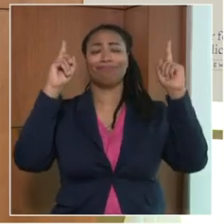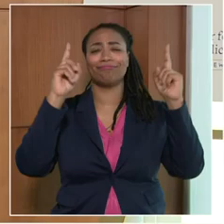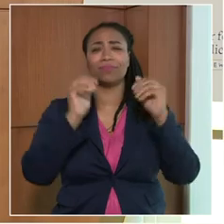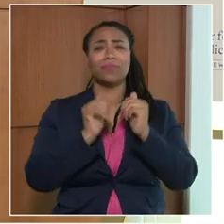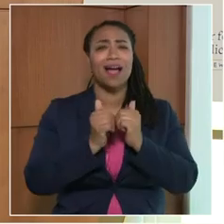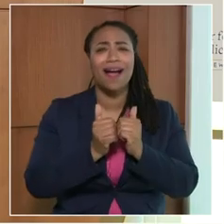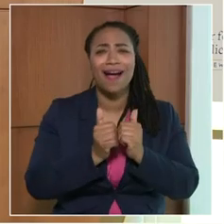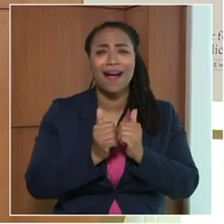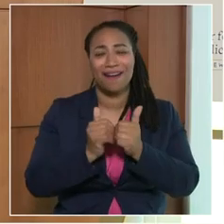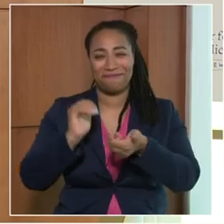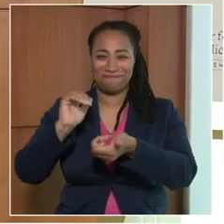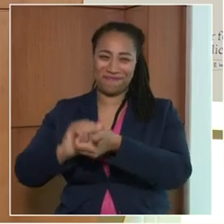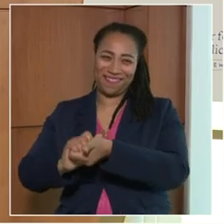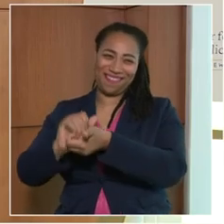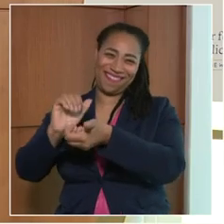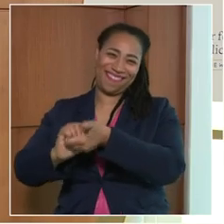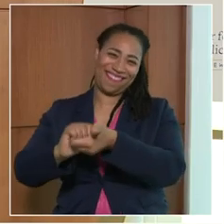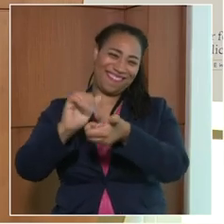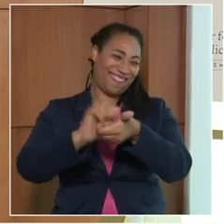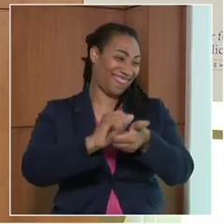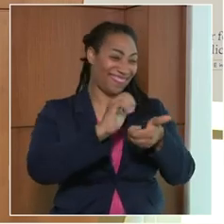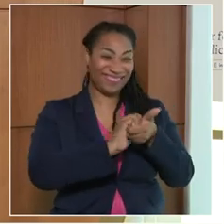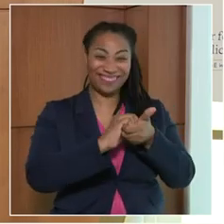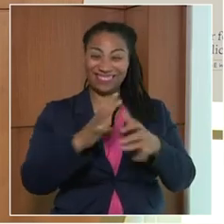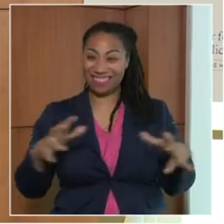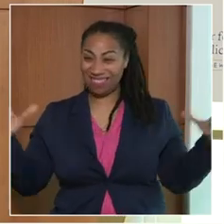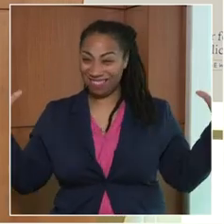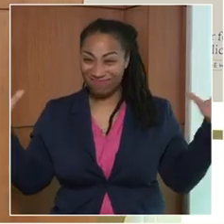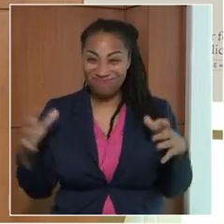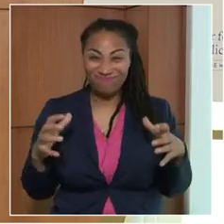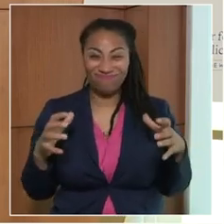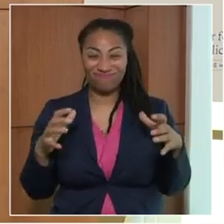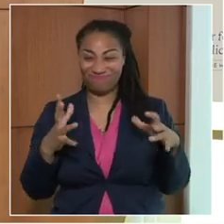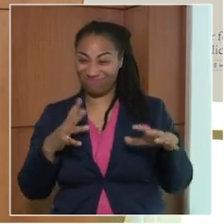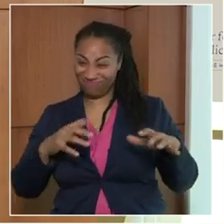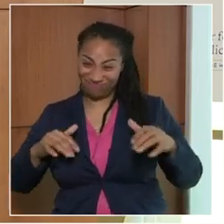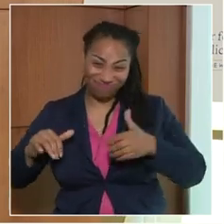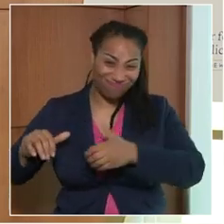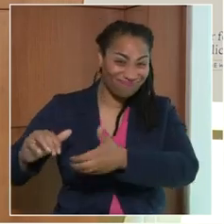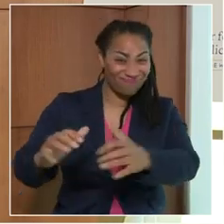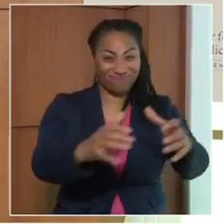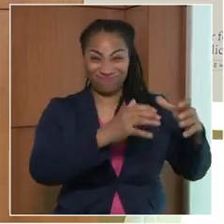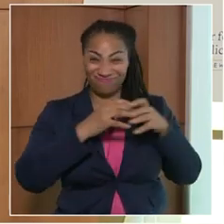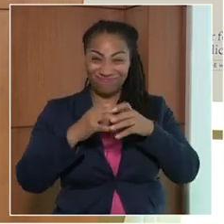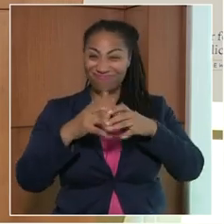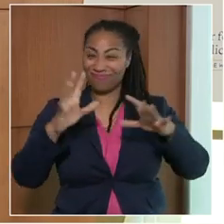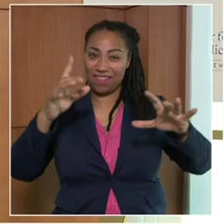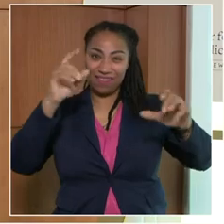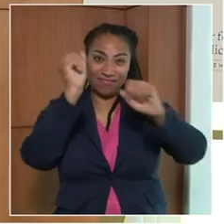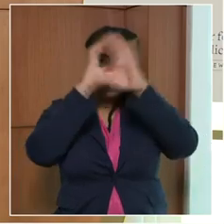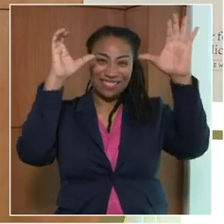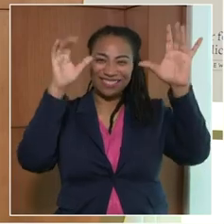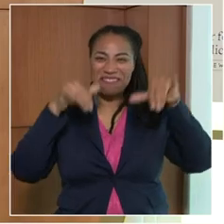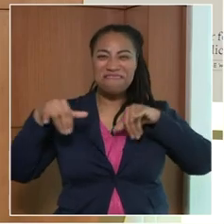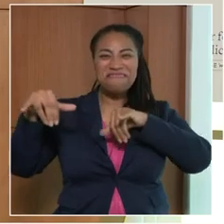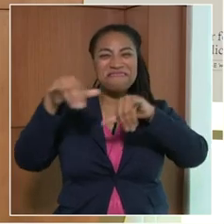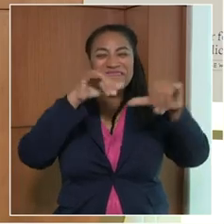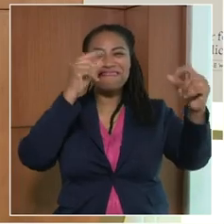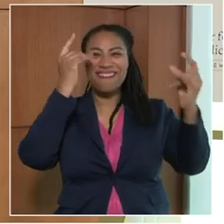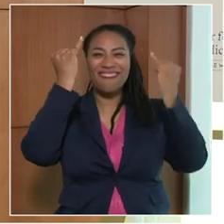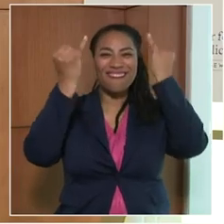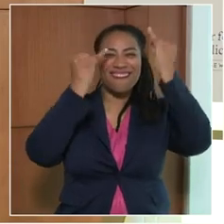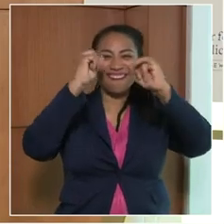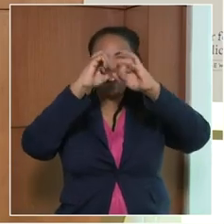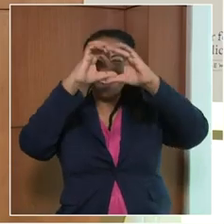come together with a shared vision. At the GW College of Professional Studies, we are deeply committed